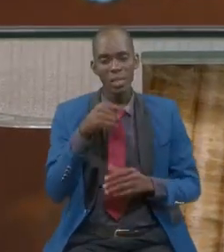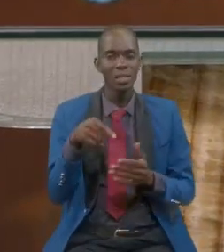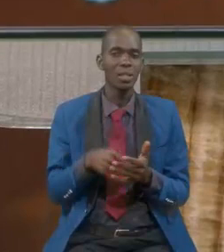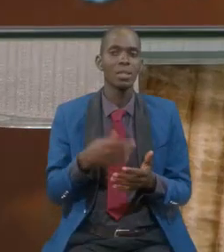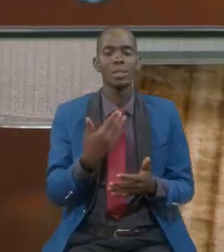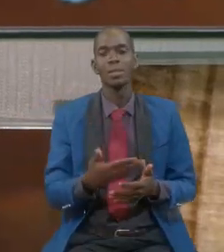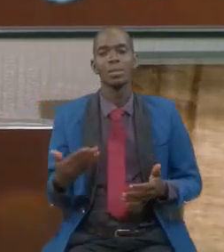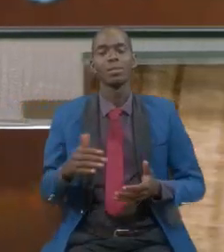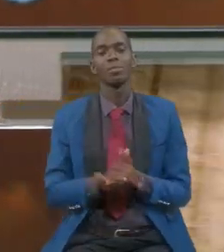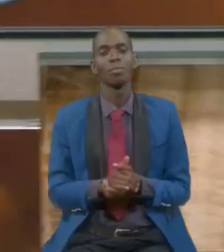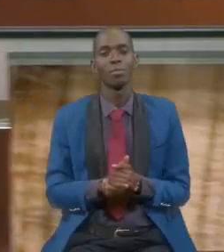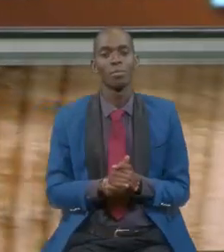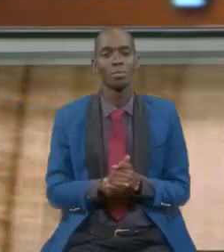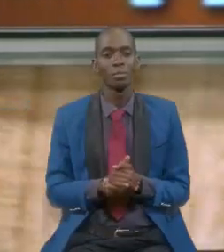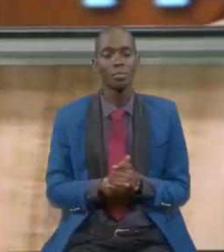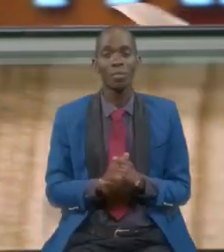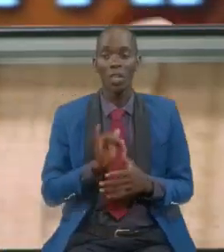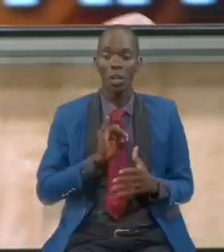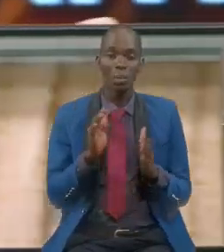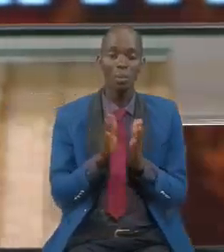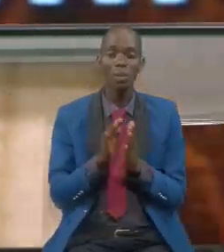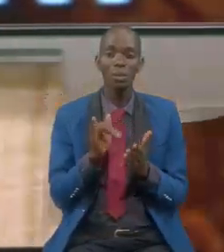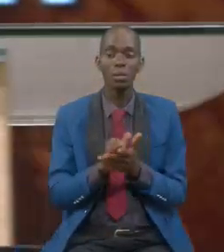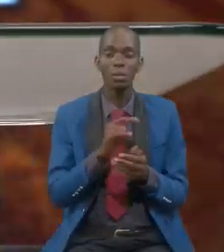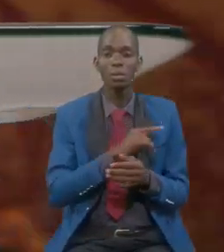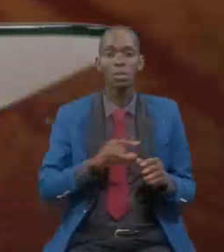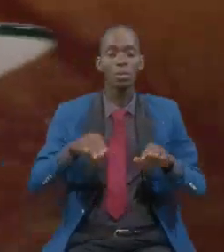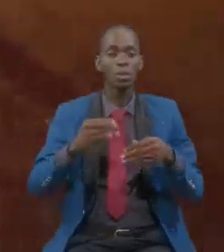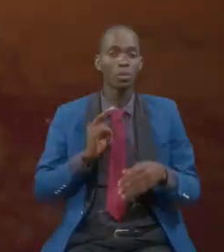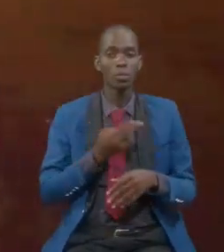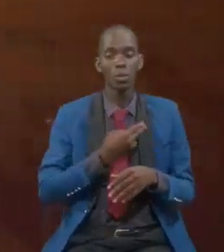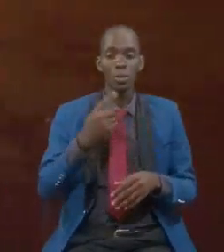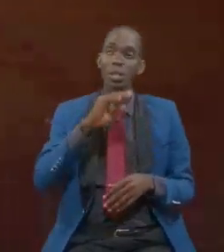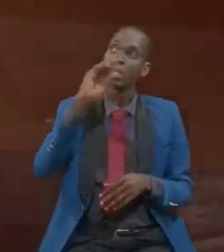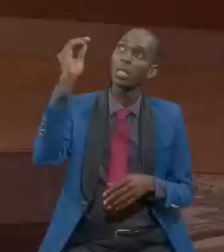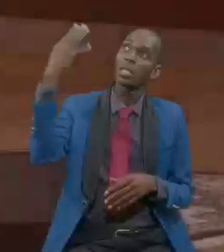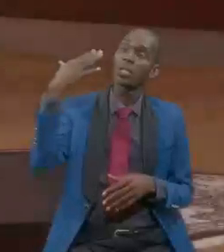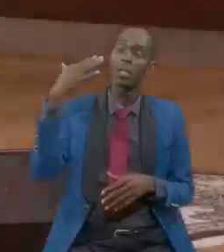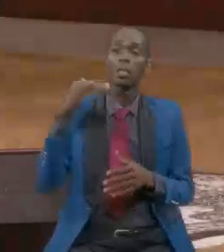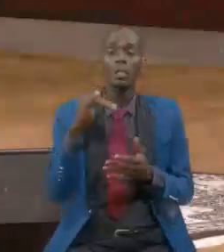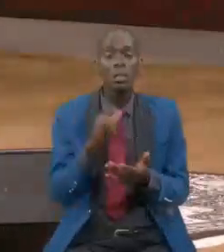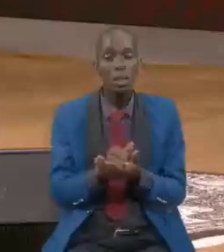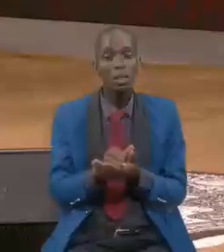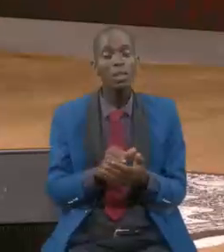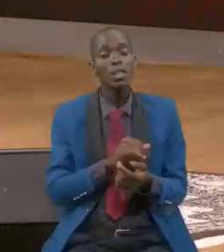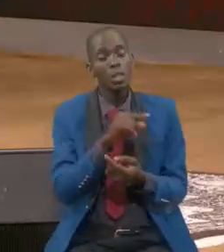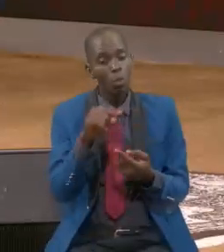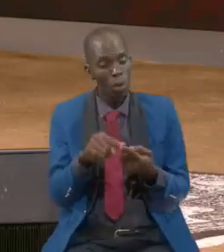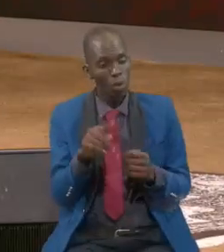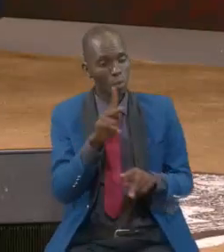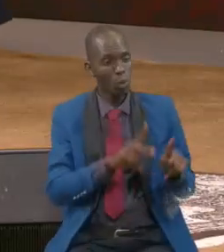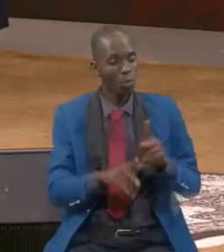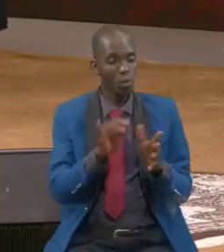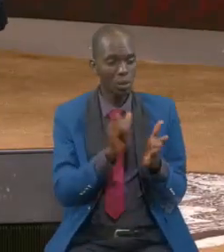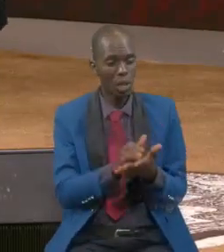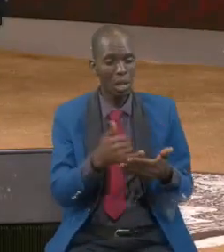one of us have the grace that even when the people who have the power to crucify and they have